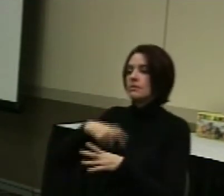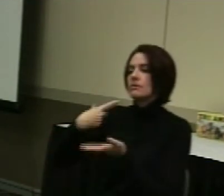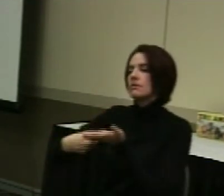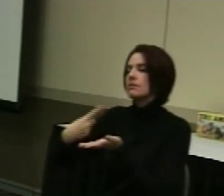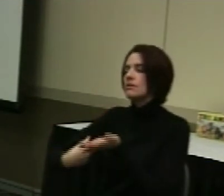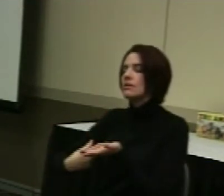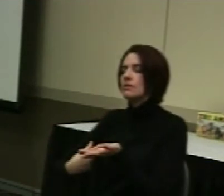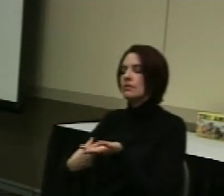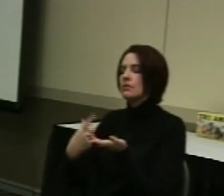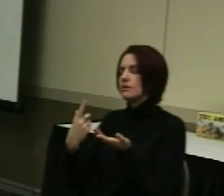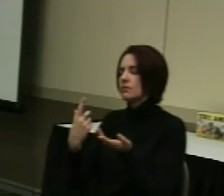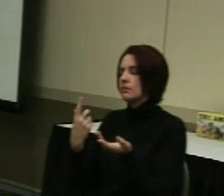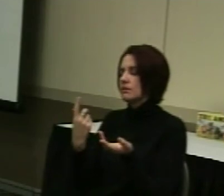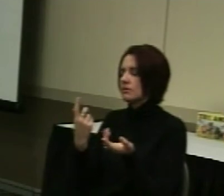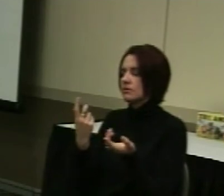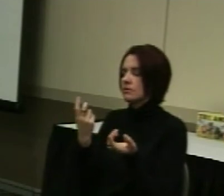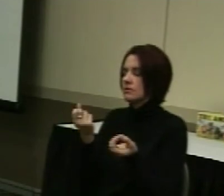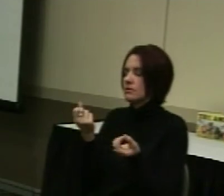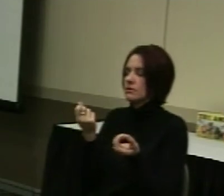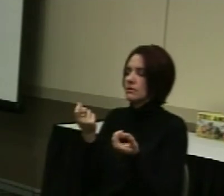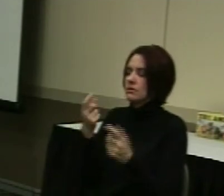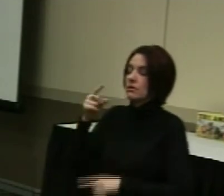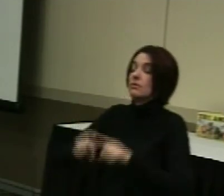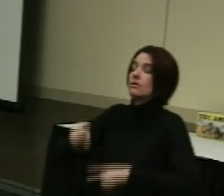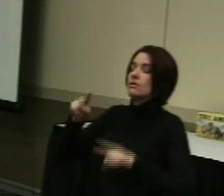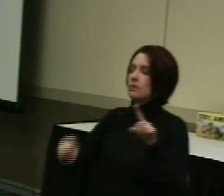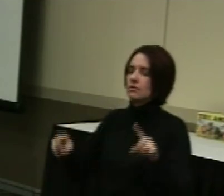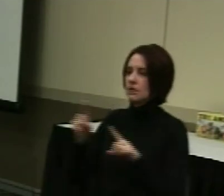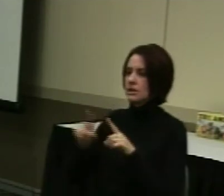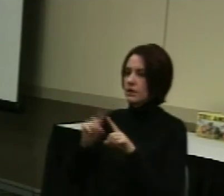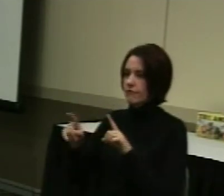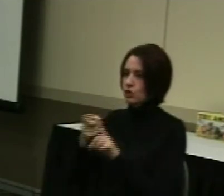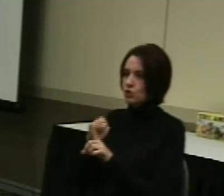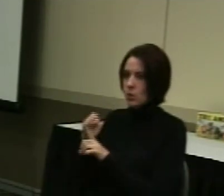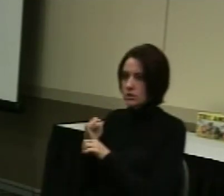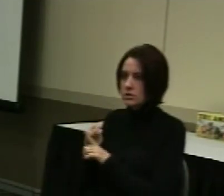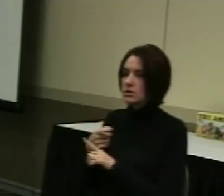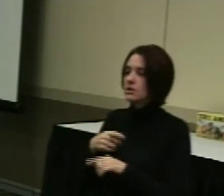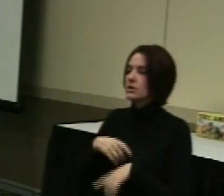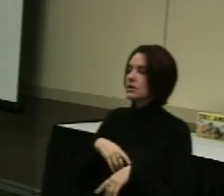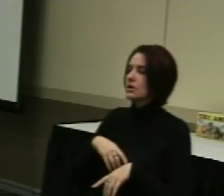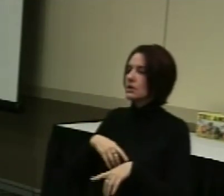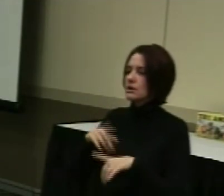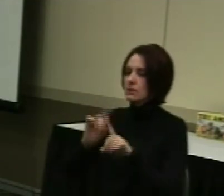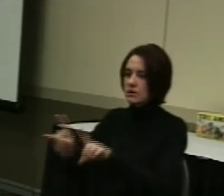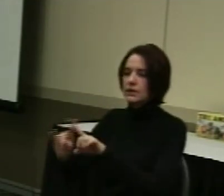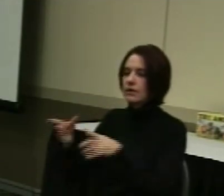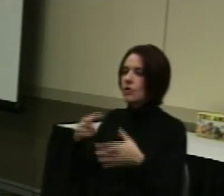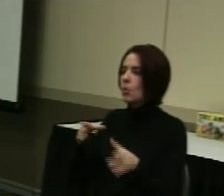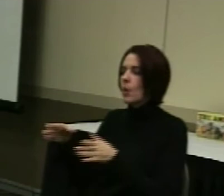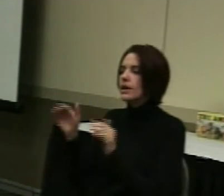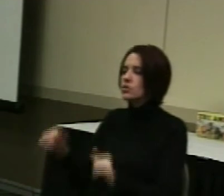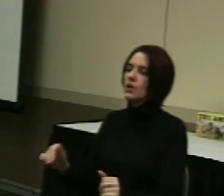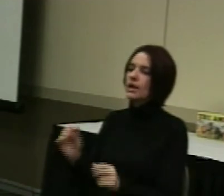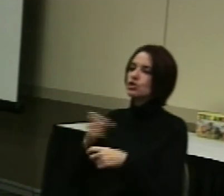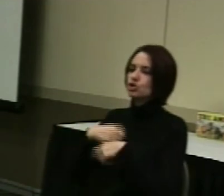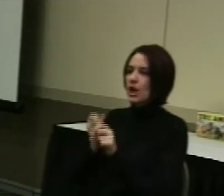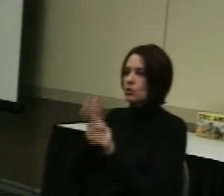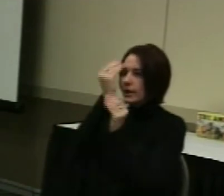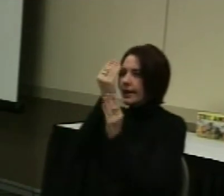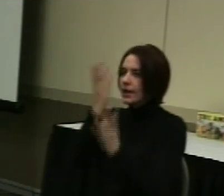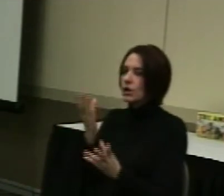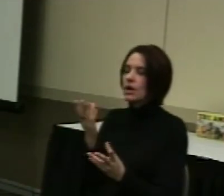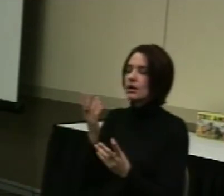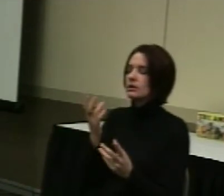talking about many different variety of sources, many different ways to generate data to make really